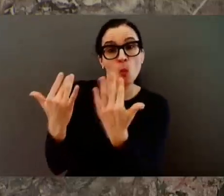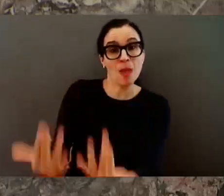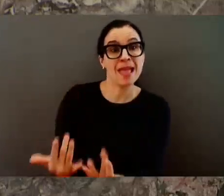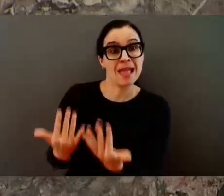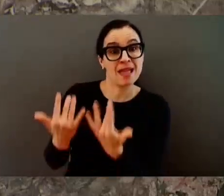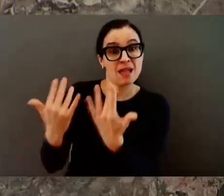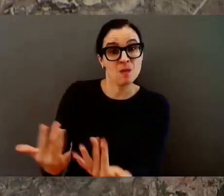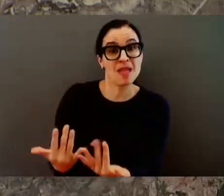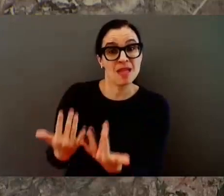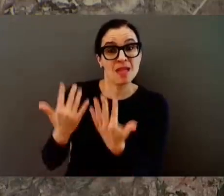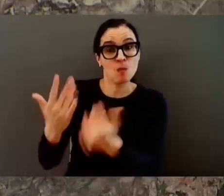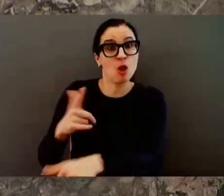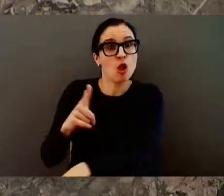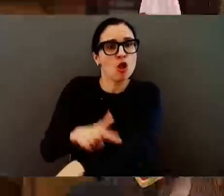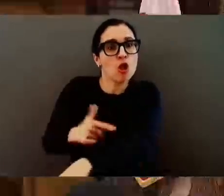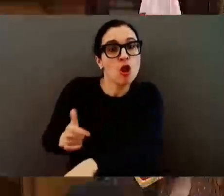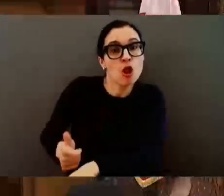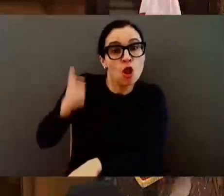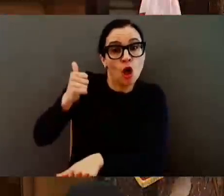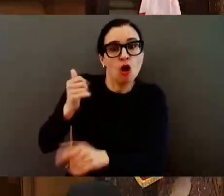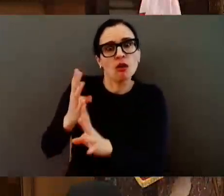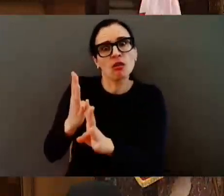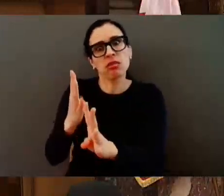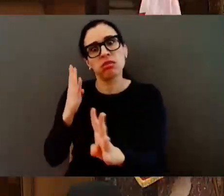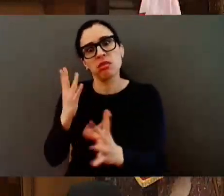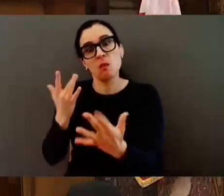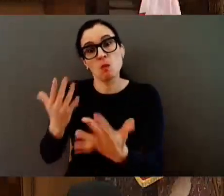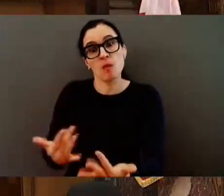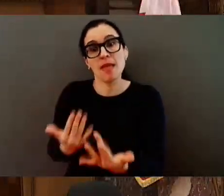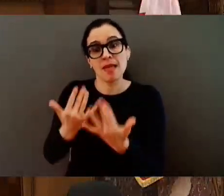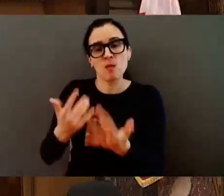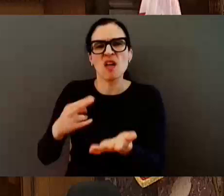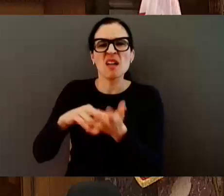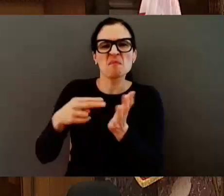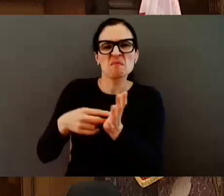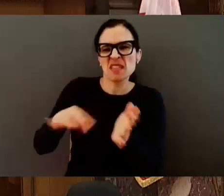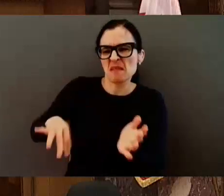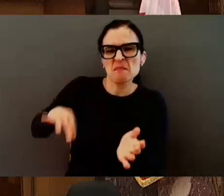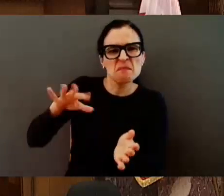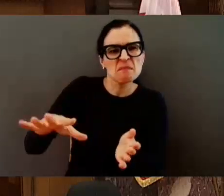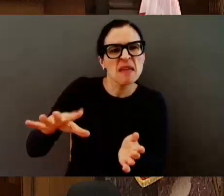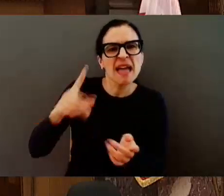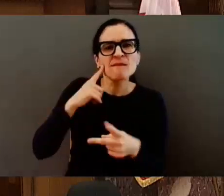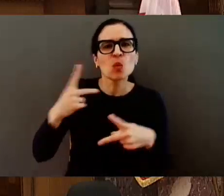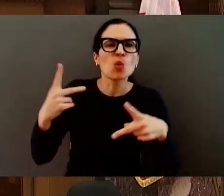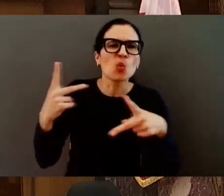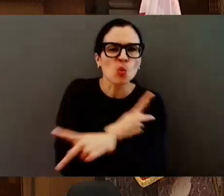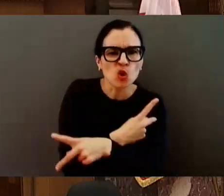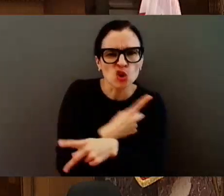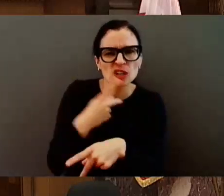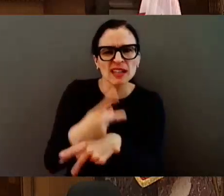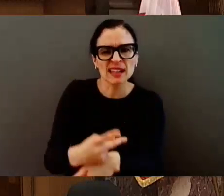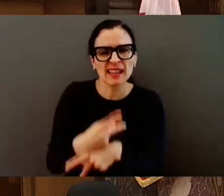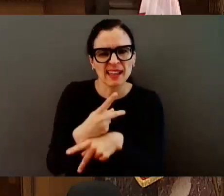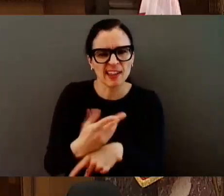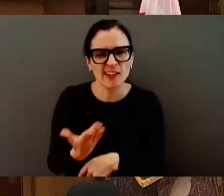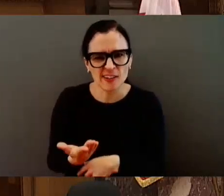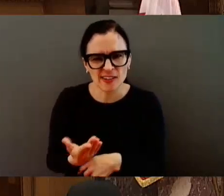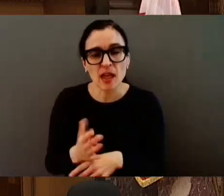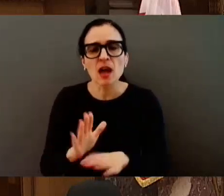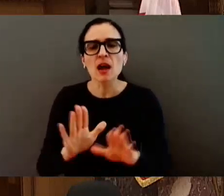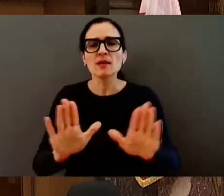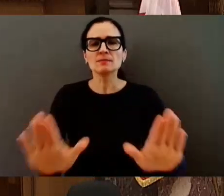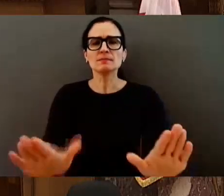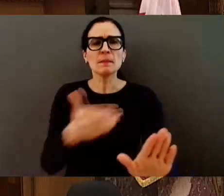and would pay for worse care. Members, a few minutes ago, I talked about the member must be temperate and